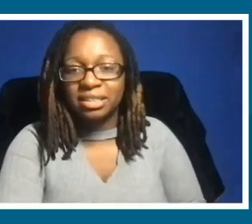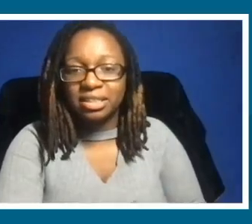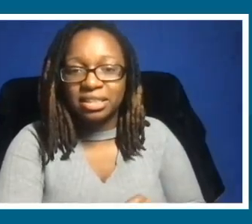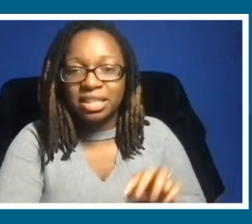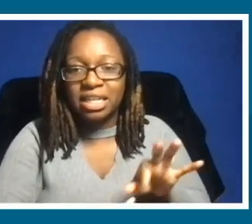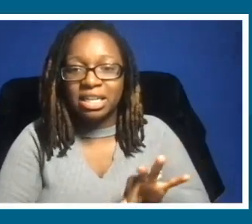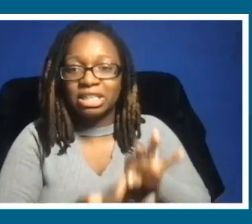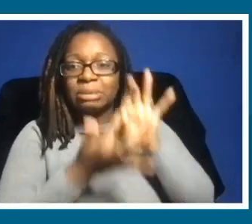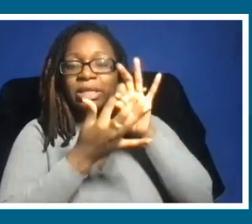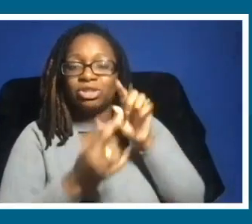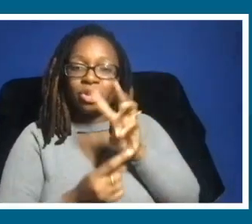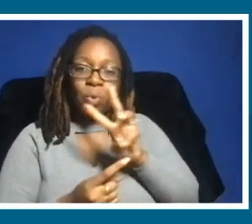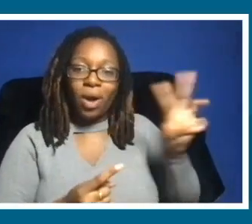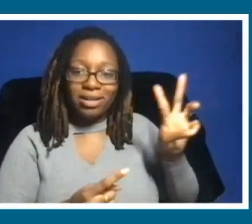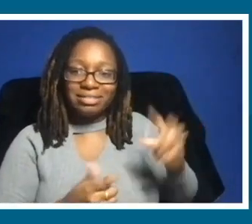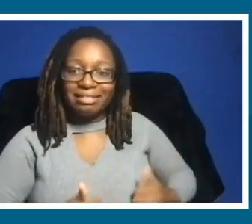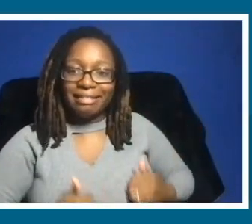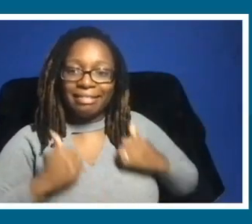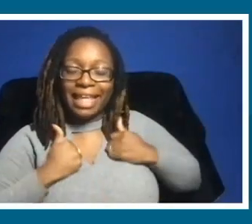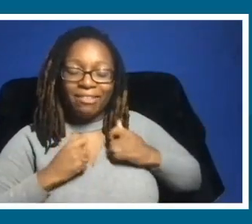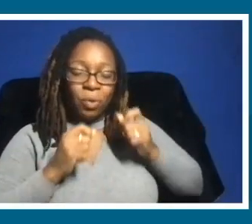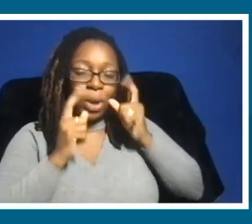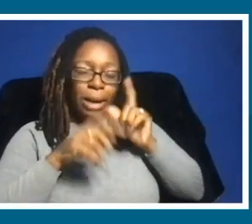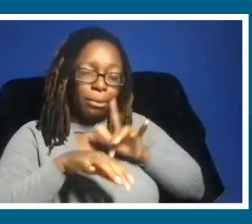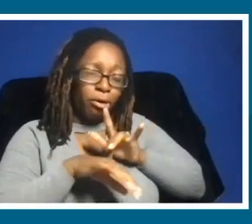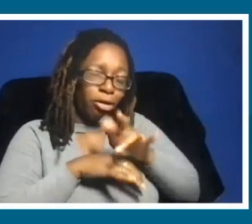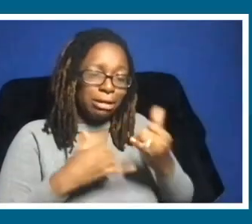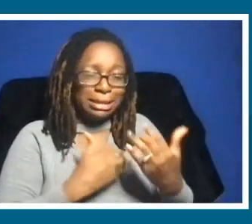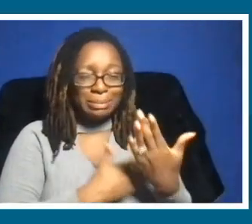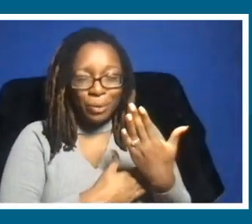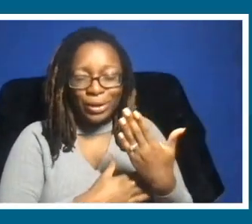morning on the West Coast. And I hope you get breakfast at some point.